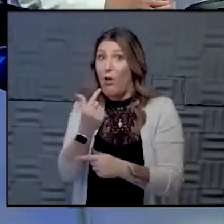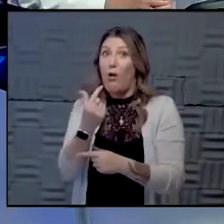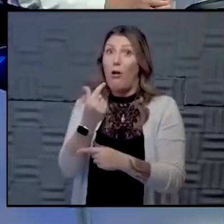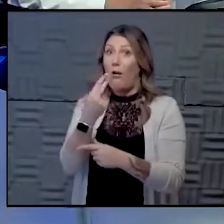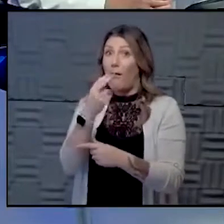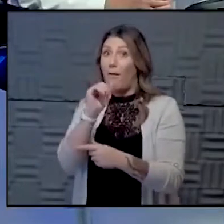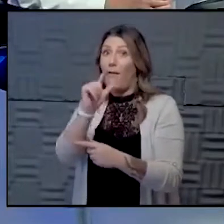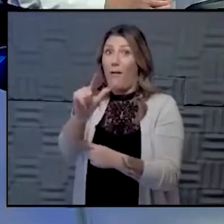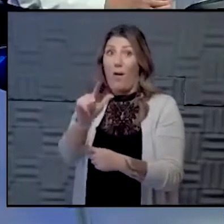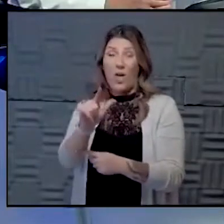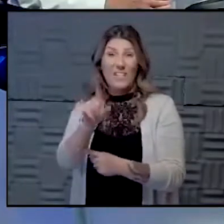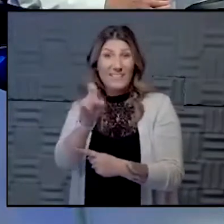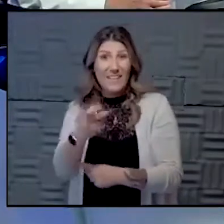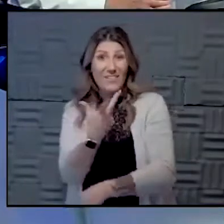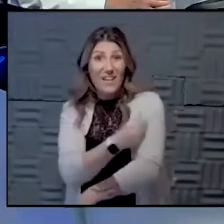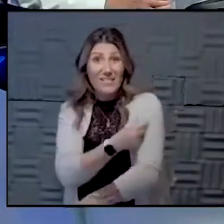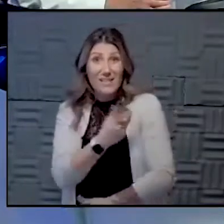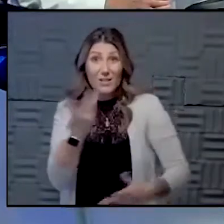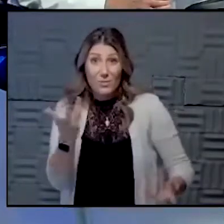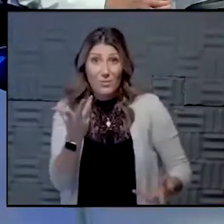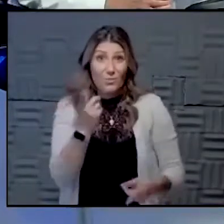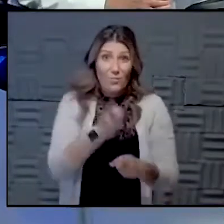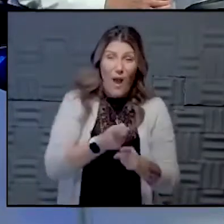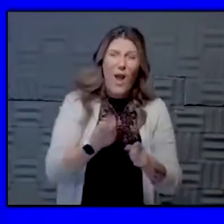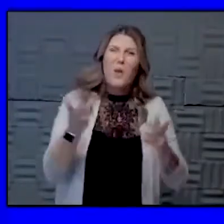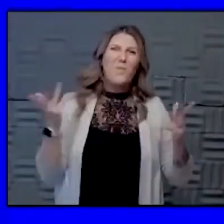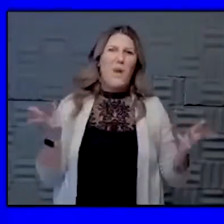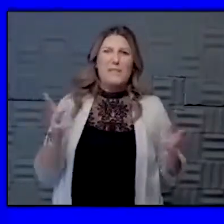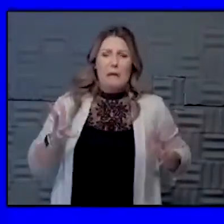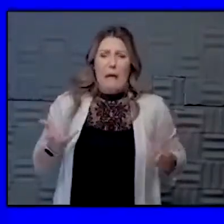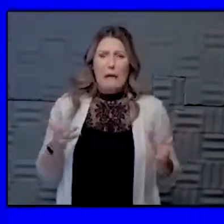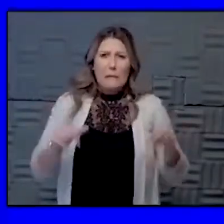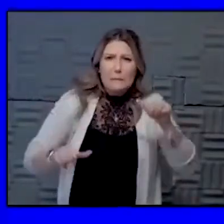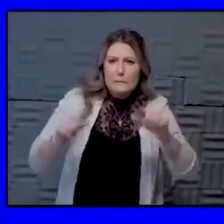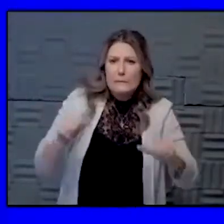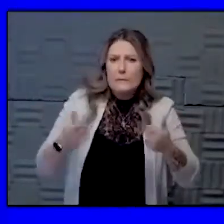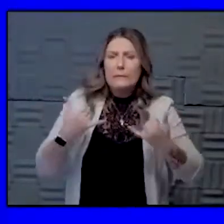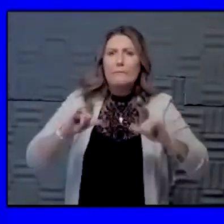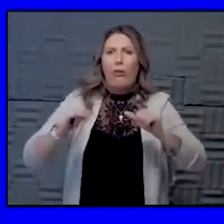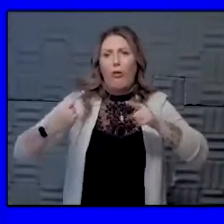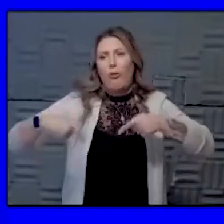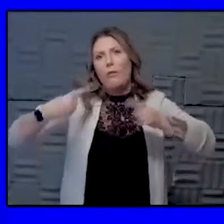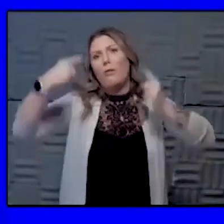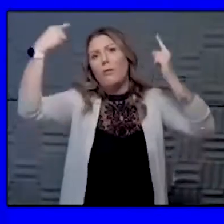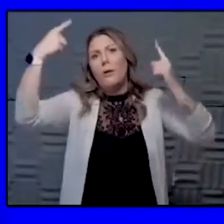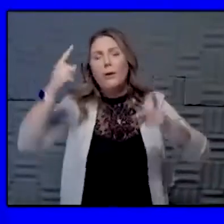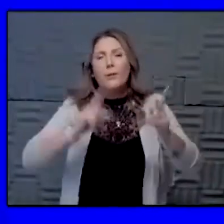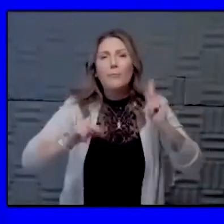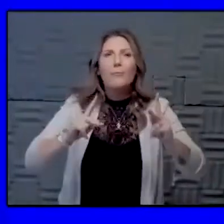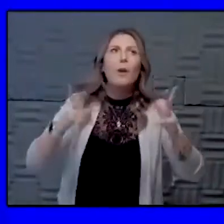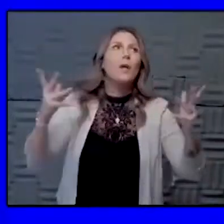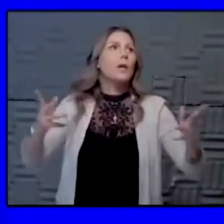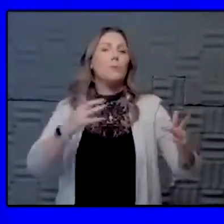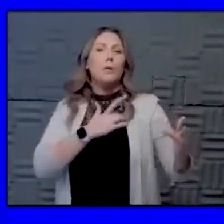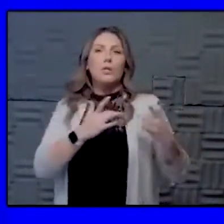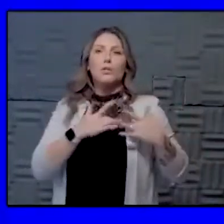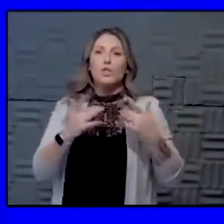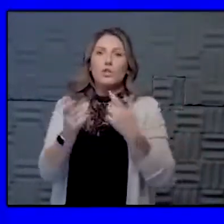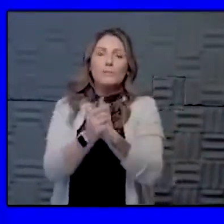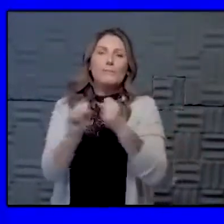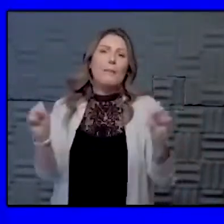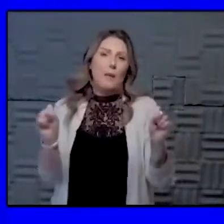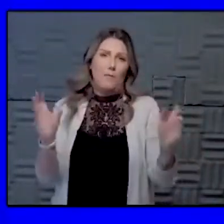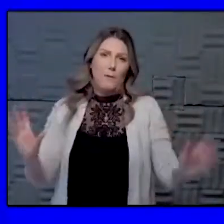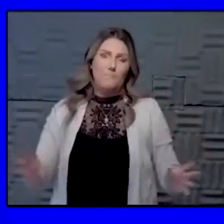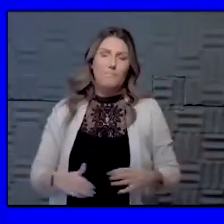just pretty clear. I don't understand the hesitancy. There's still arguments out there, certainly concerns for safety. Again, I